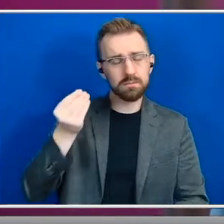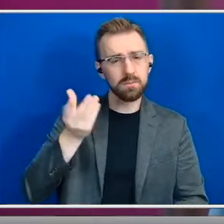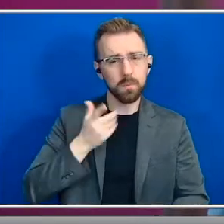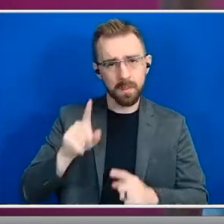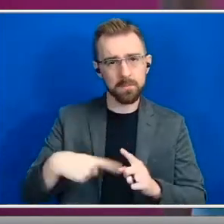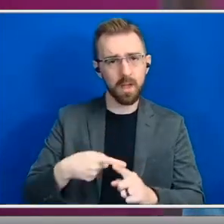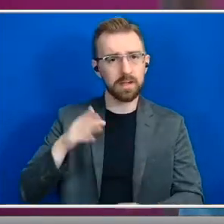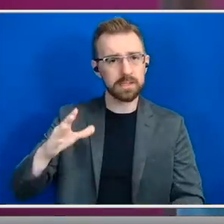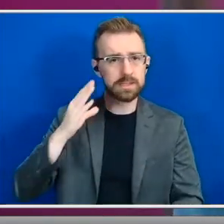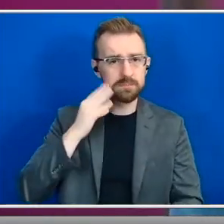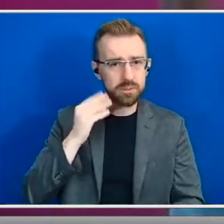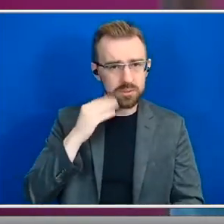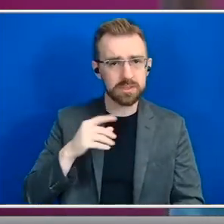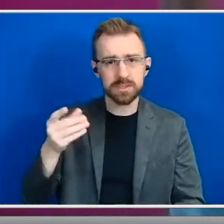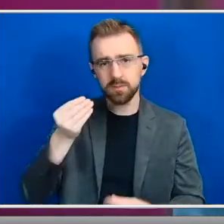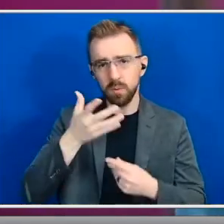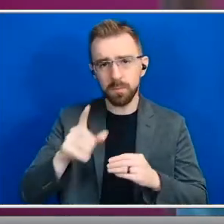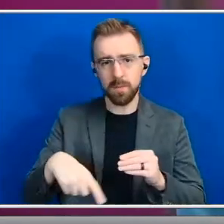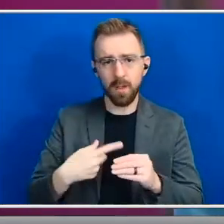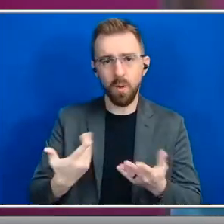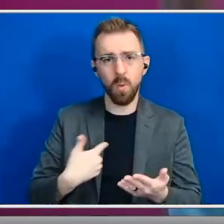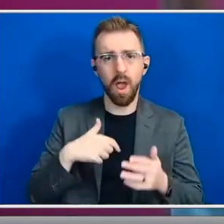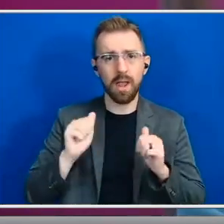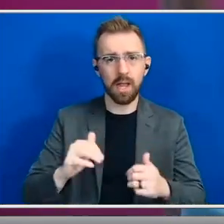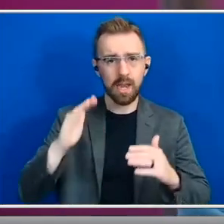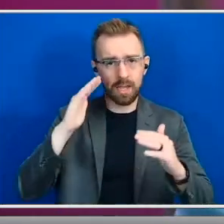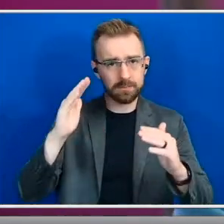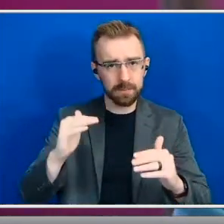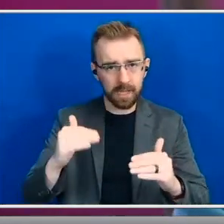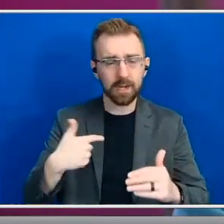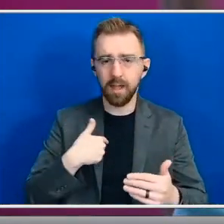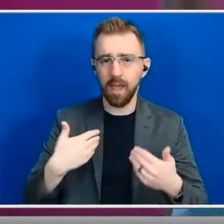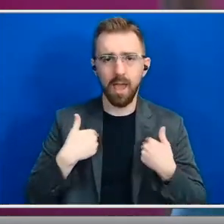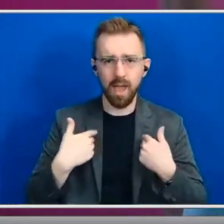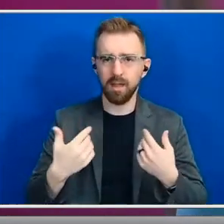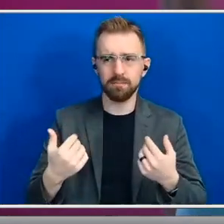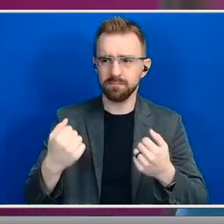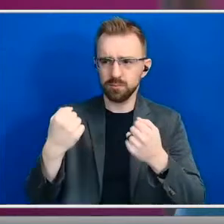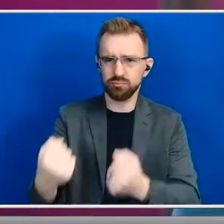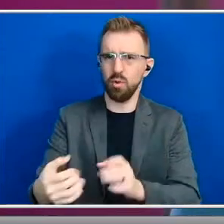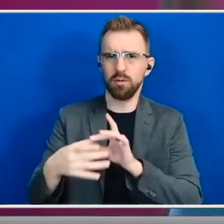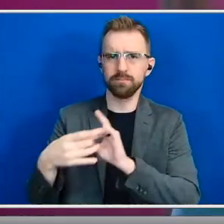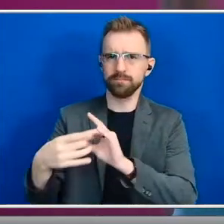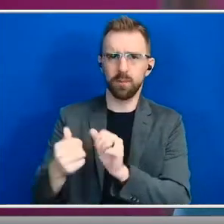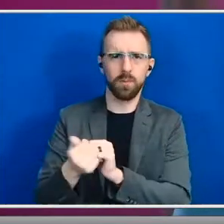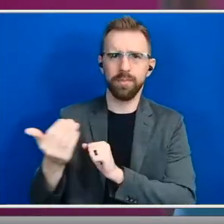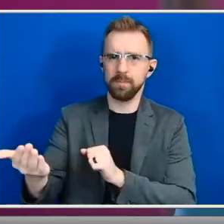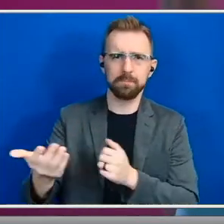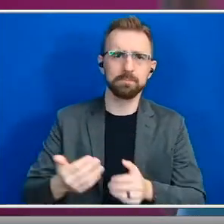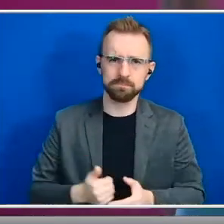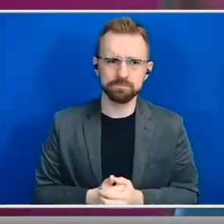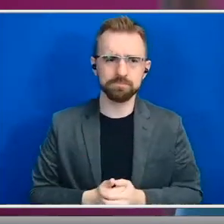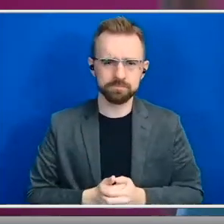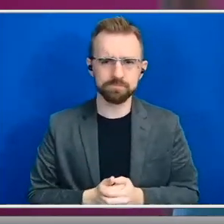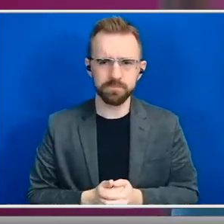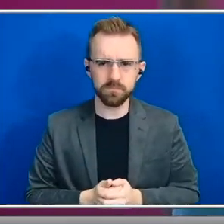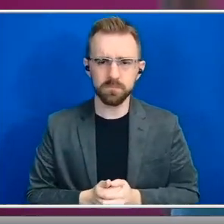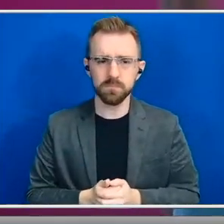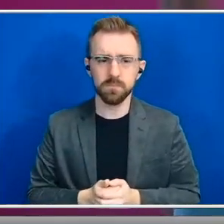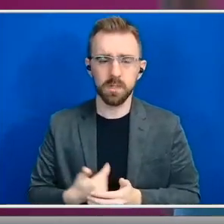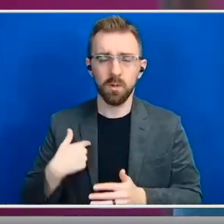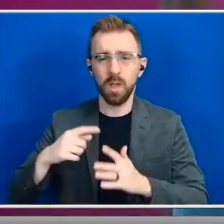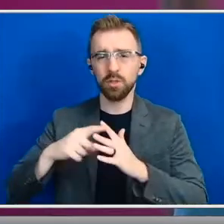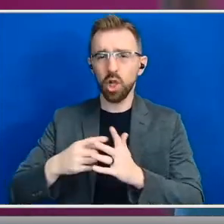experiences, and he told me about what I can be expecting, that I had such a strong connection to him. So I started feeling really